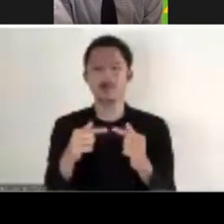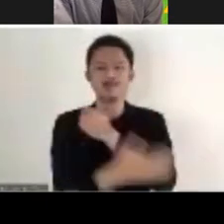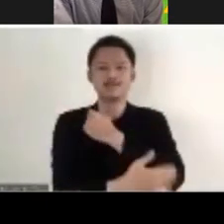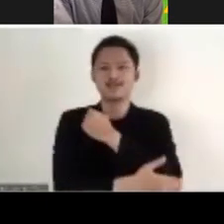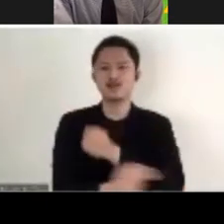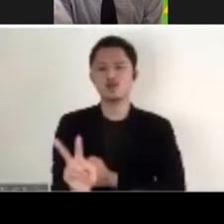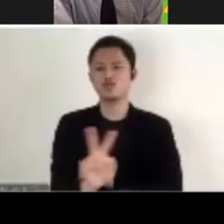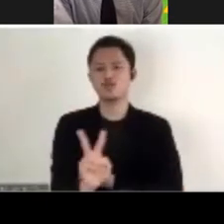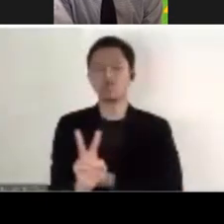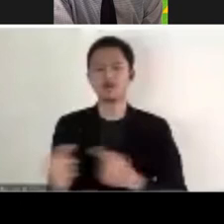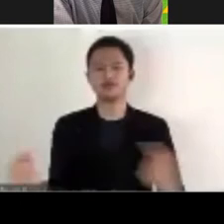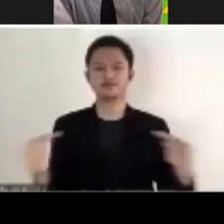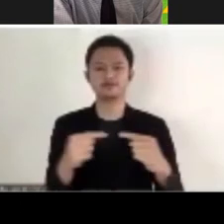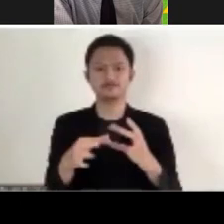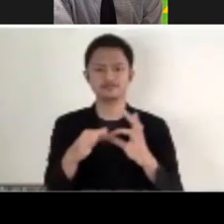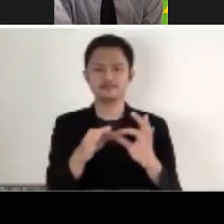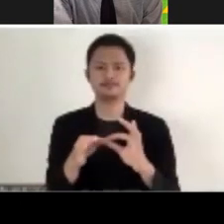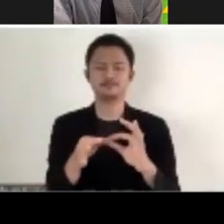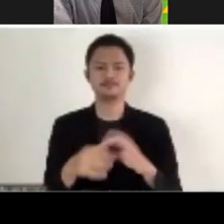and get in